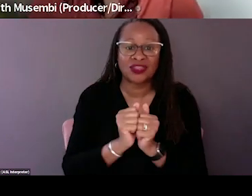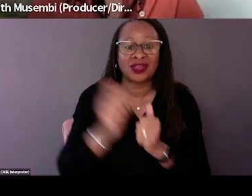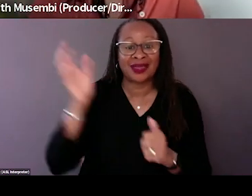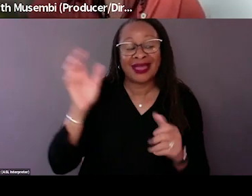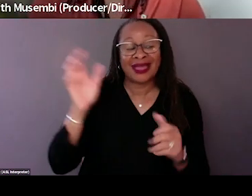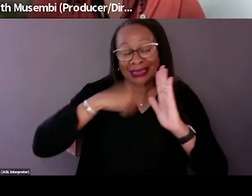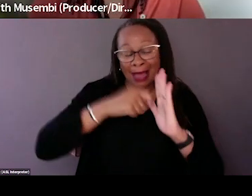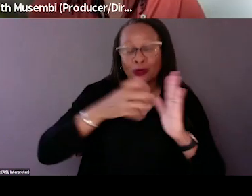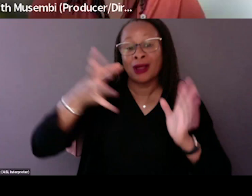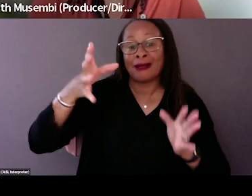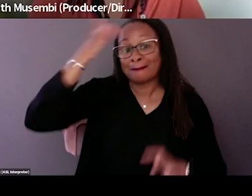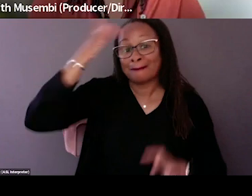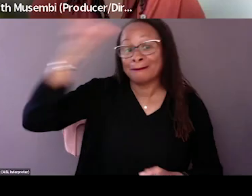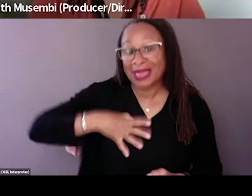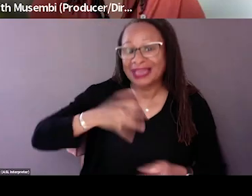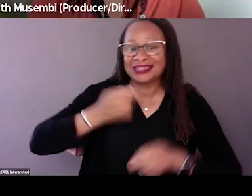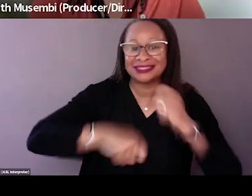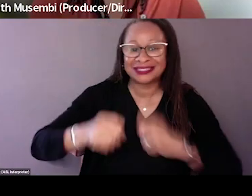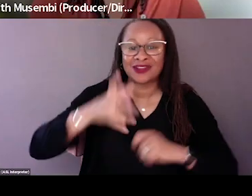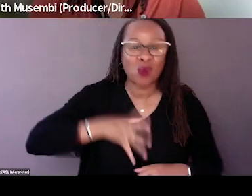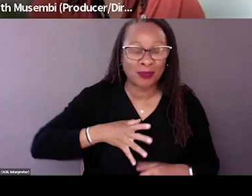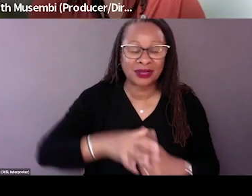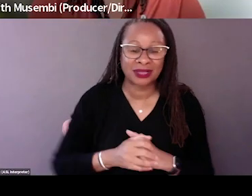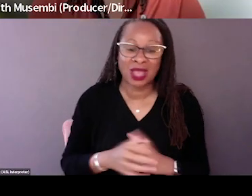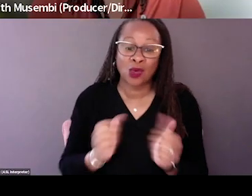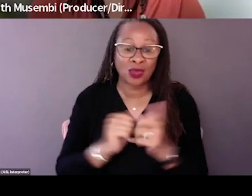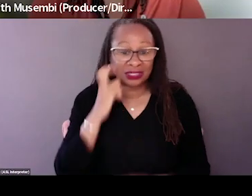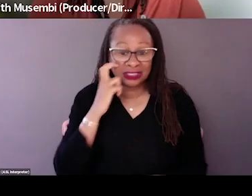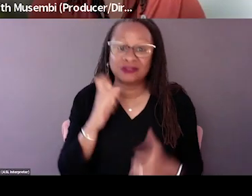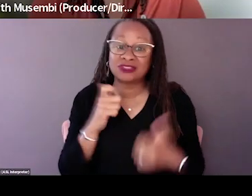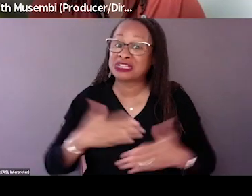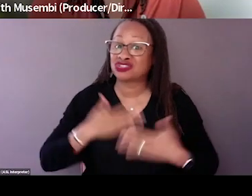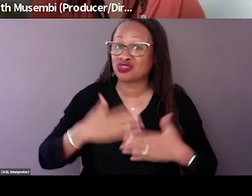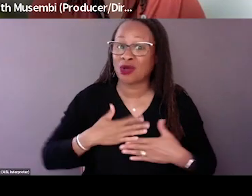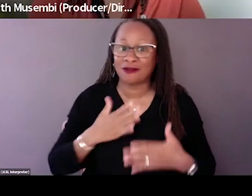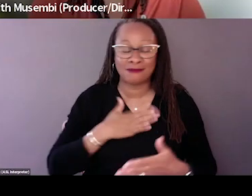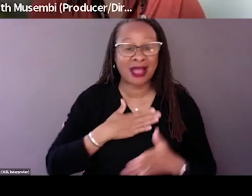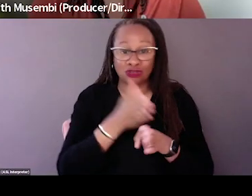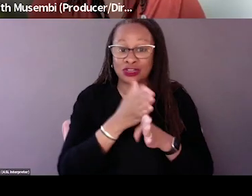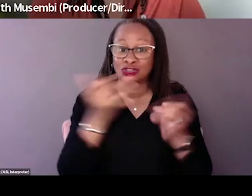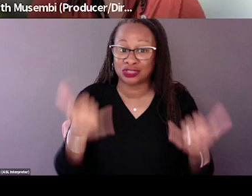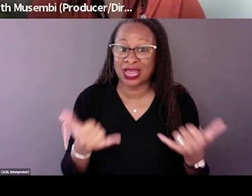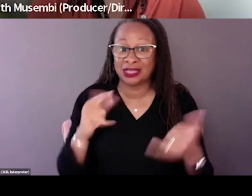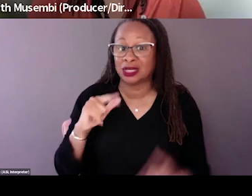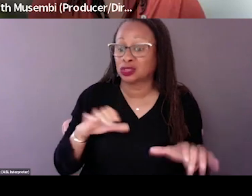It's been, the mentoring has been without a doubt the biggest joy of my career to date. Being able to